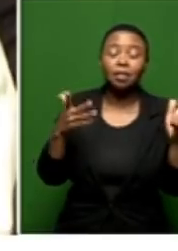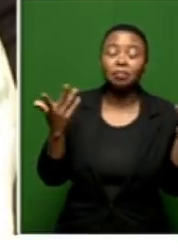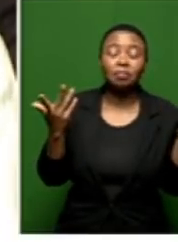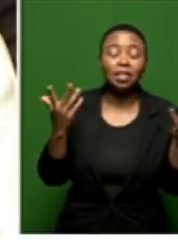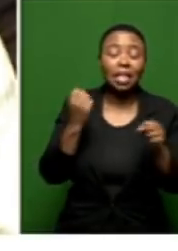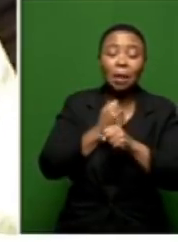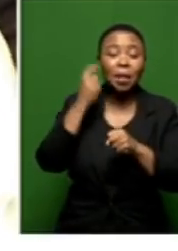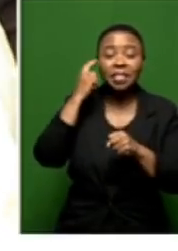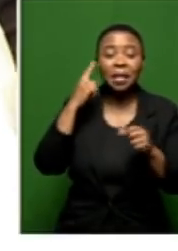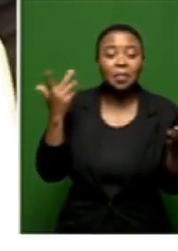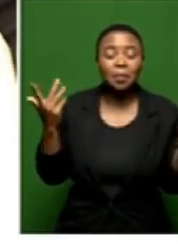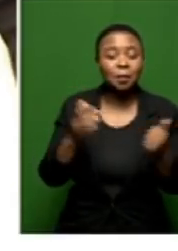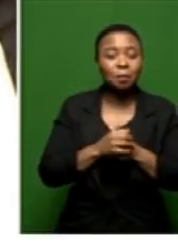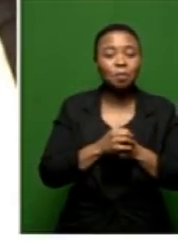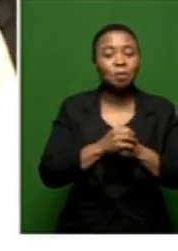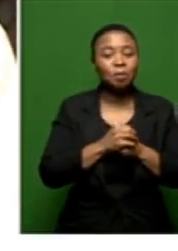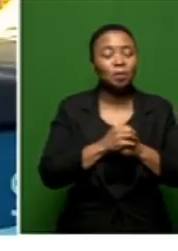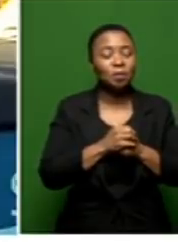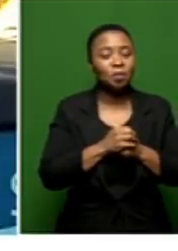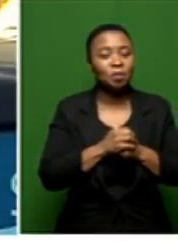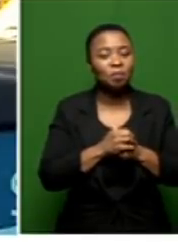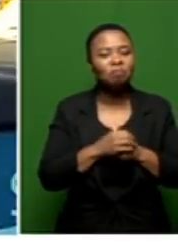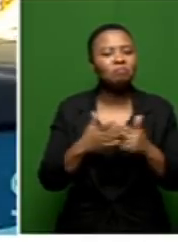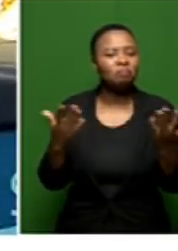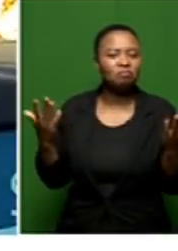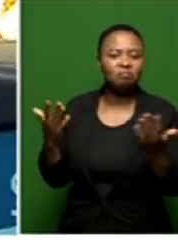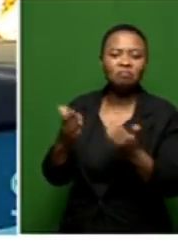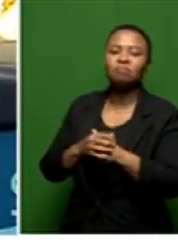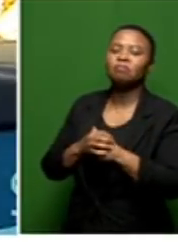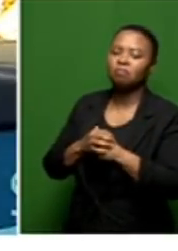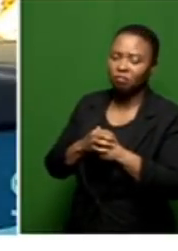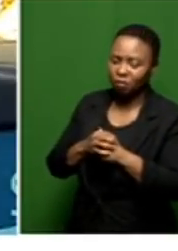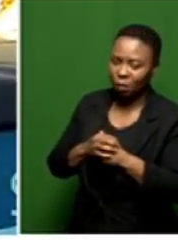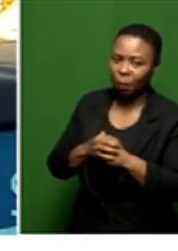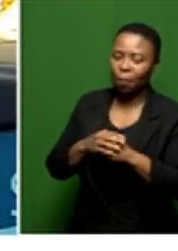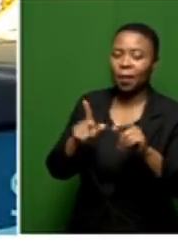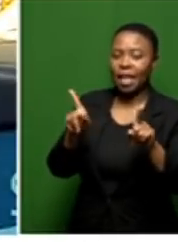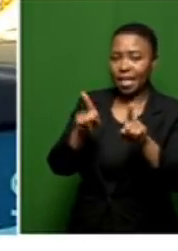wash. Asanda, I'm keen to hear your thoughts on this very same